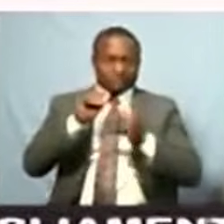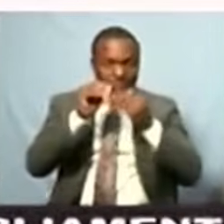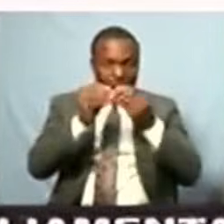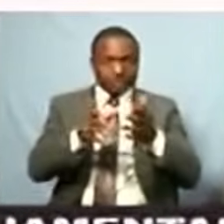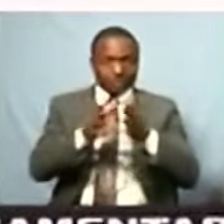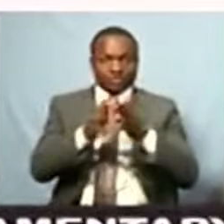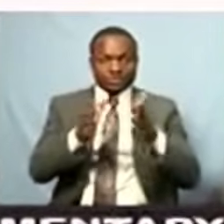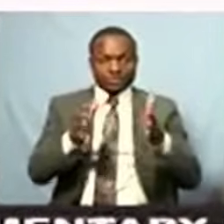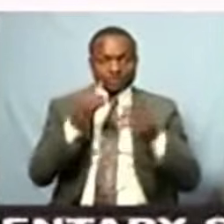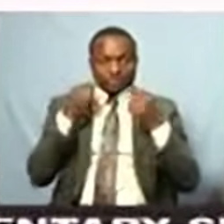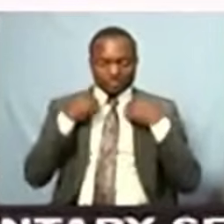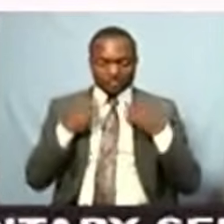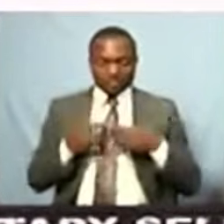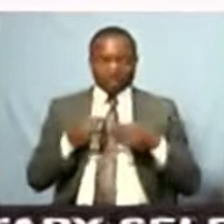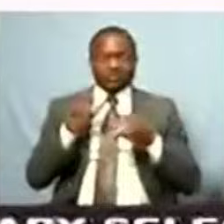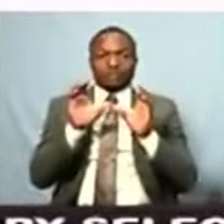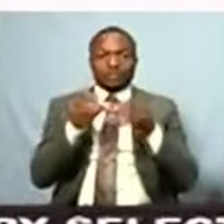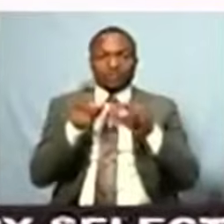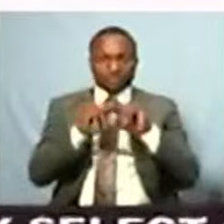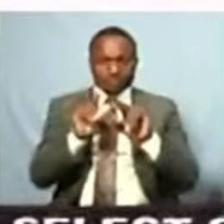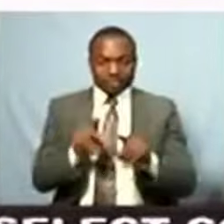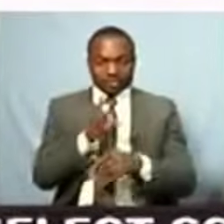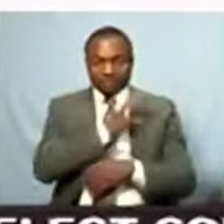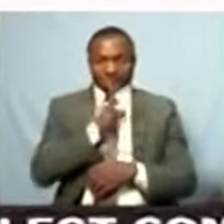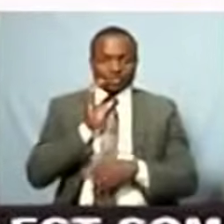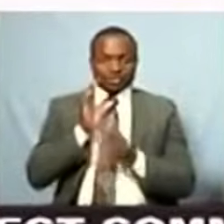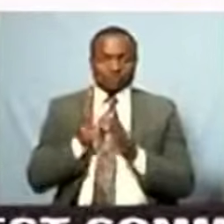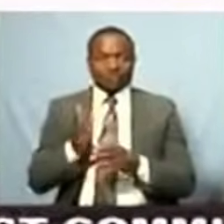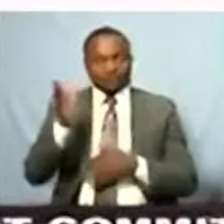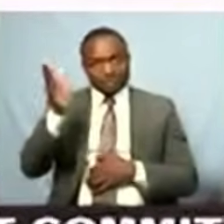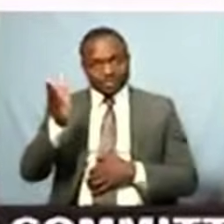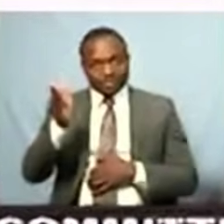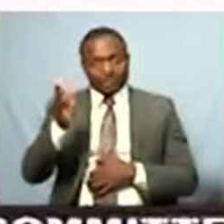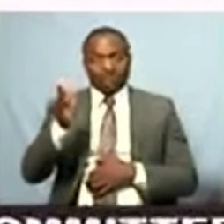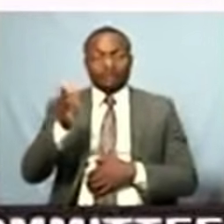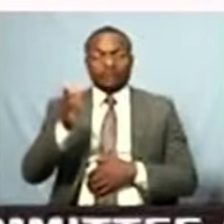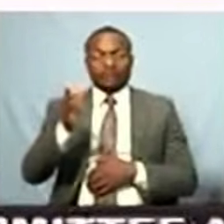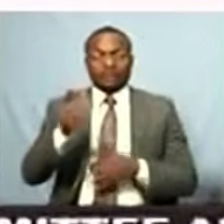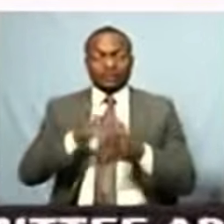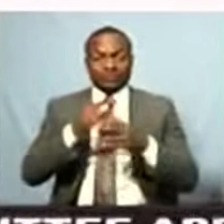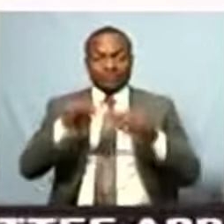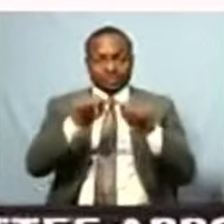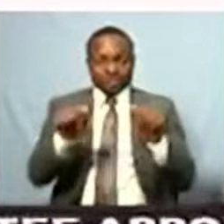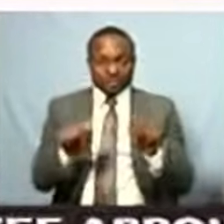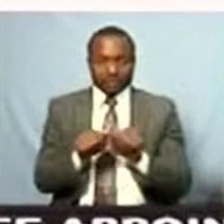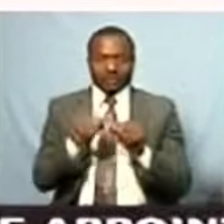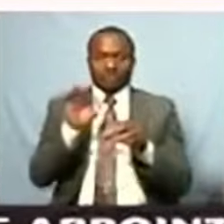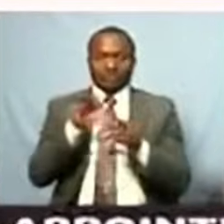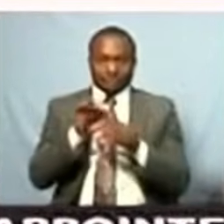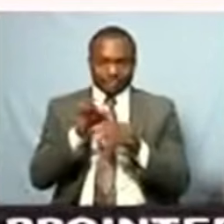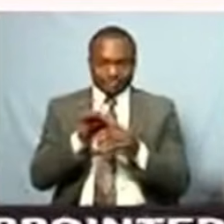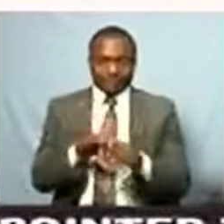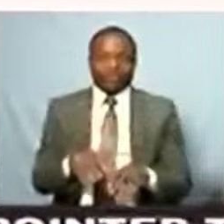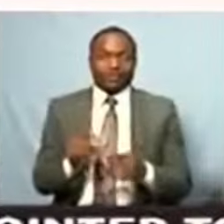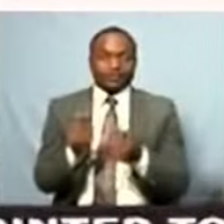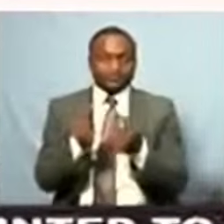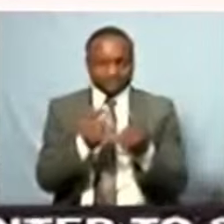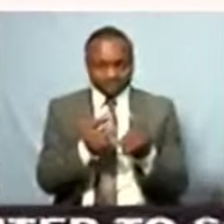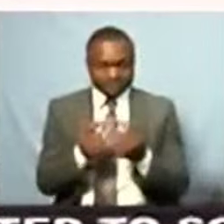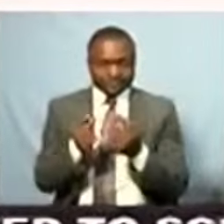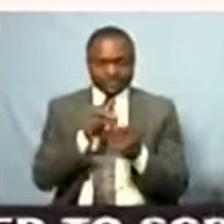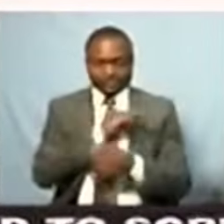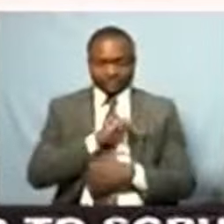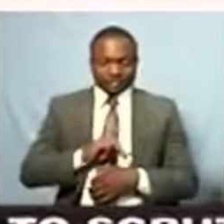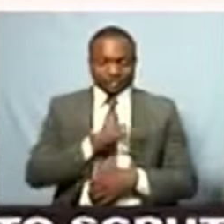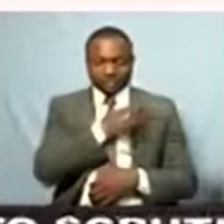for mayors, council chairpersons and councillors to campaign for the next general elections, as it is the case with members